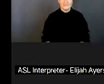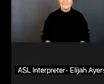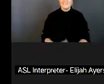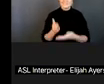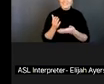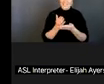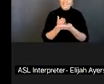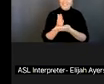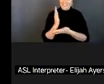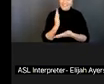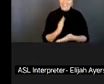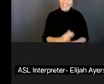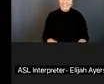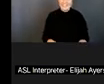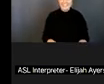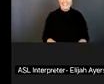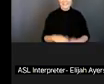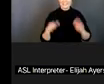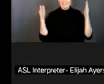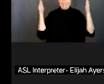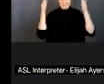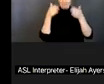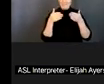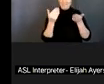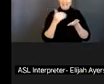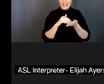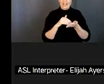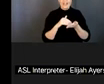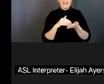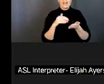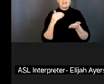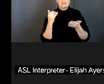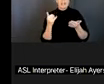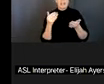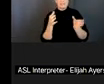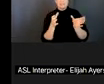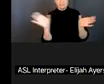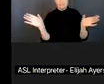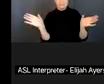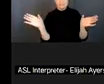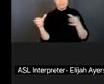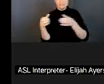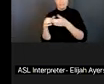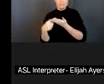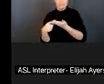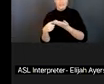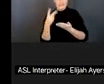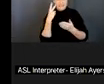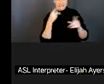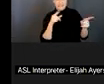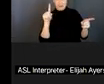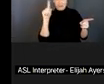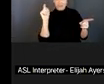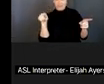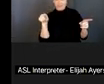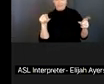Right. So bringing folks back, we're going to be going into a breakout room discussion. I'm going to put the prompt up and